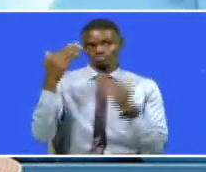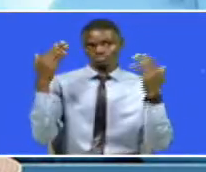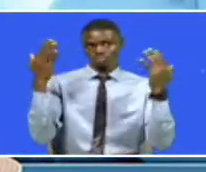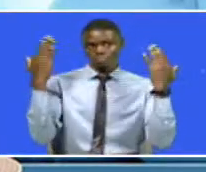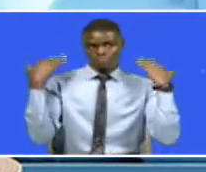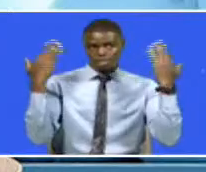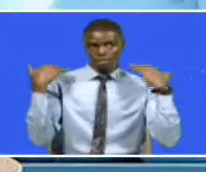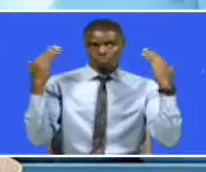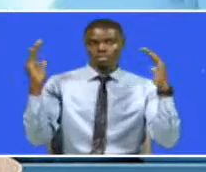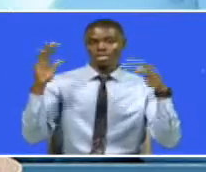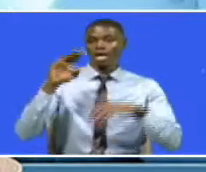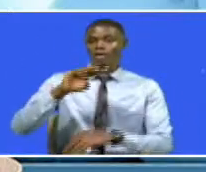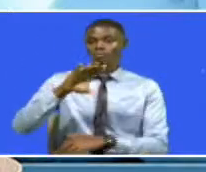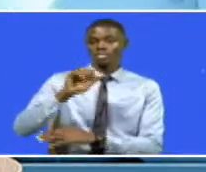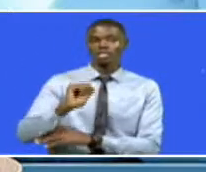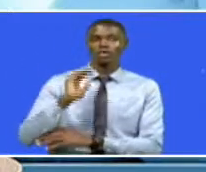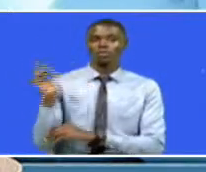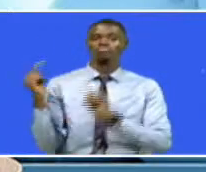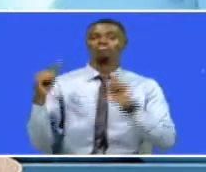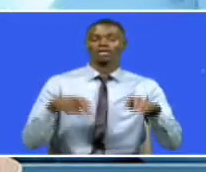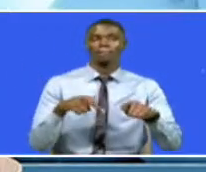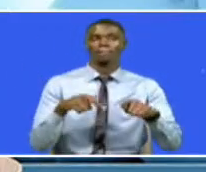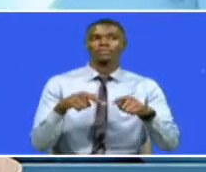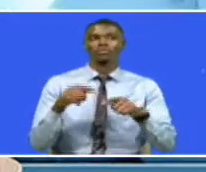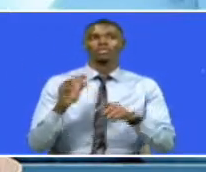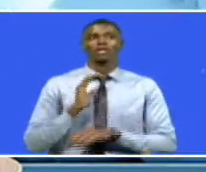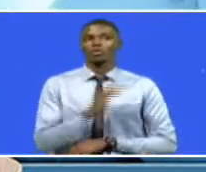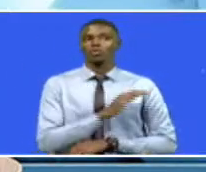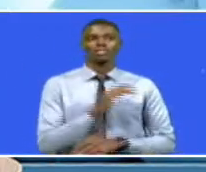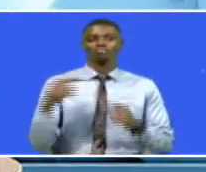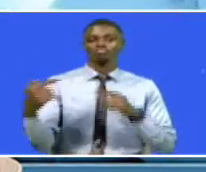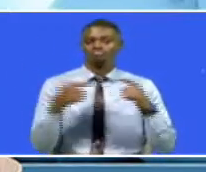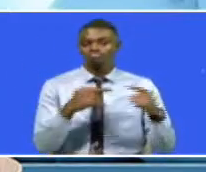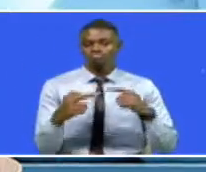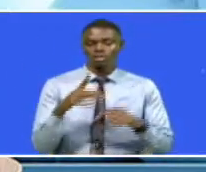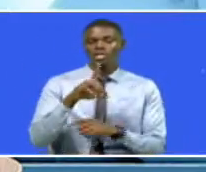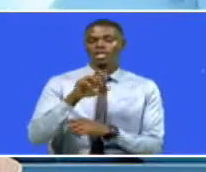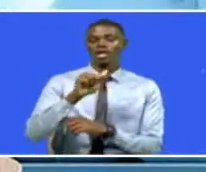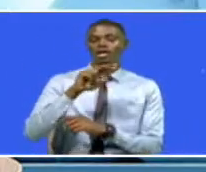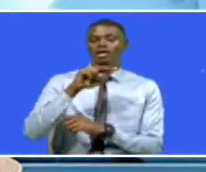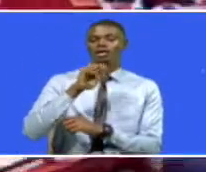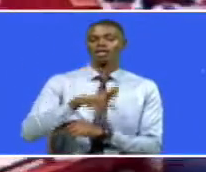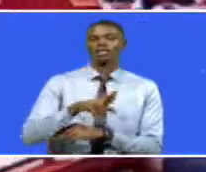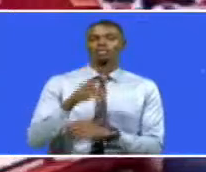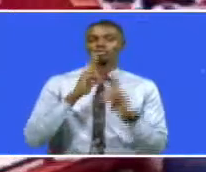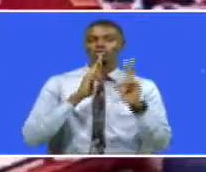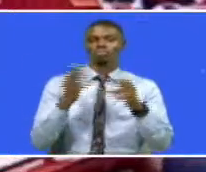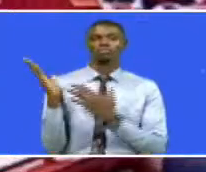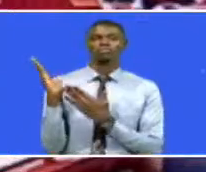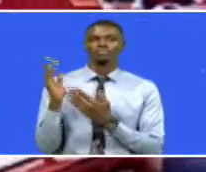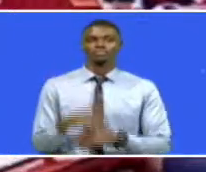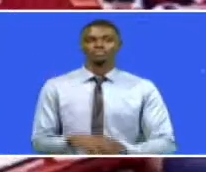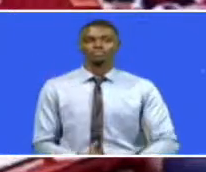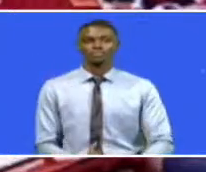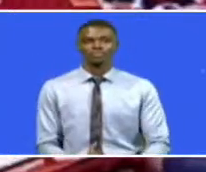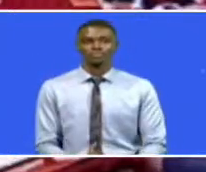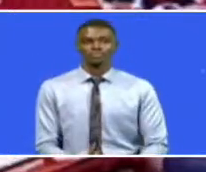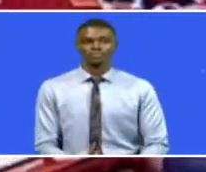will now appear before the committee to argue their case, as Daniel Kariuki reports. Clerk.